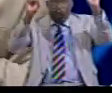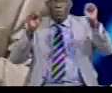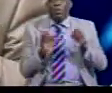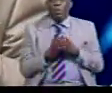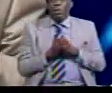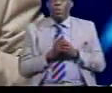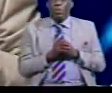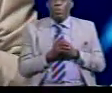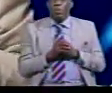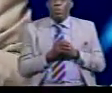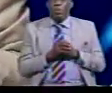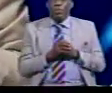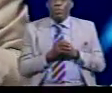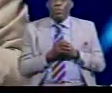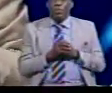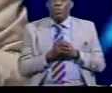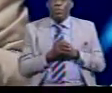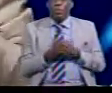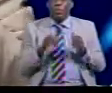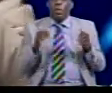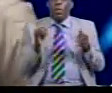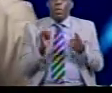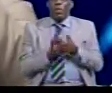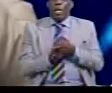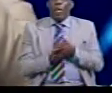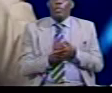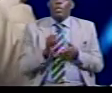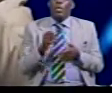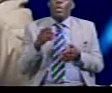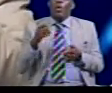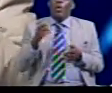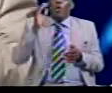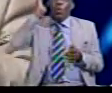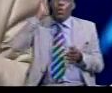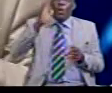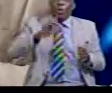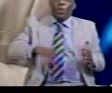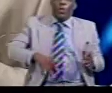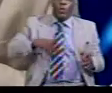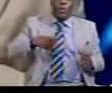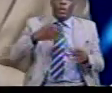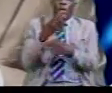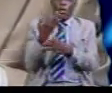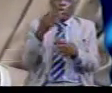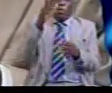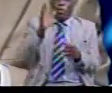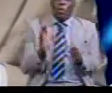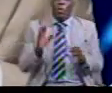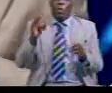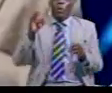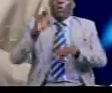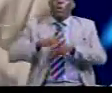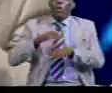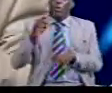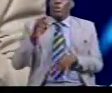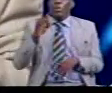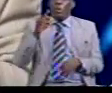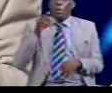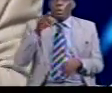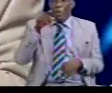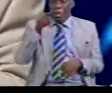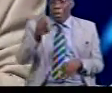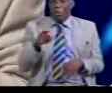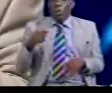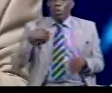sa vie. We are going to ask the hand of God upon his life. On va le présenter au trône de la grâce. We are going to present him before the throne of grace.